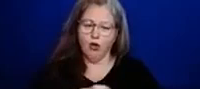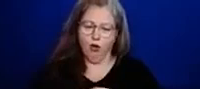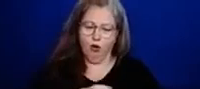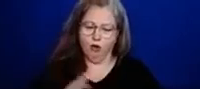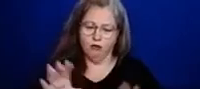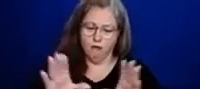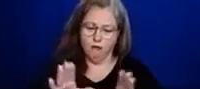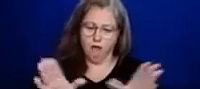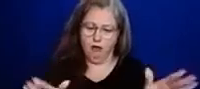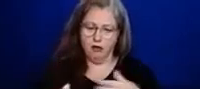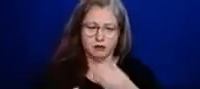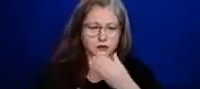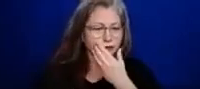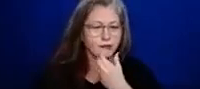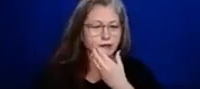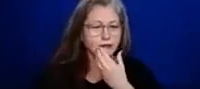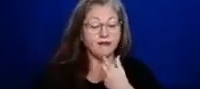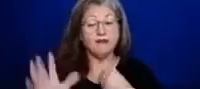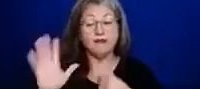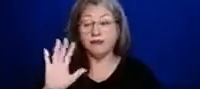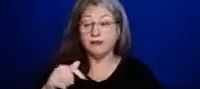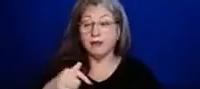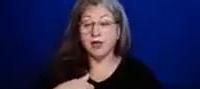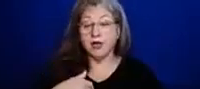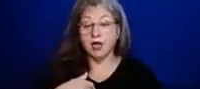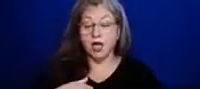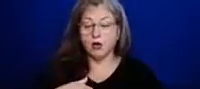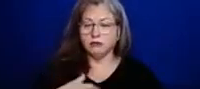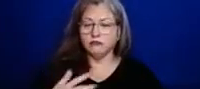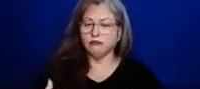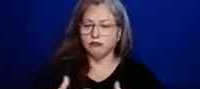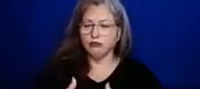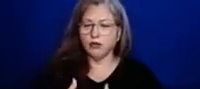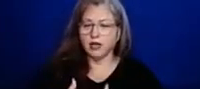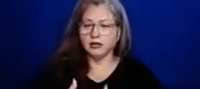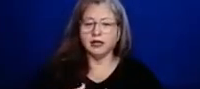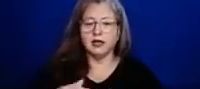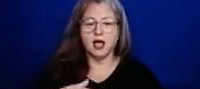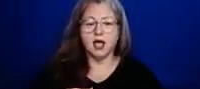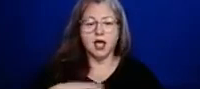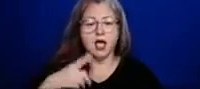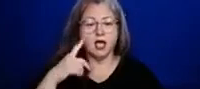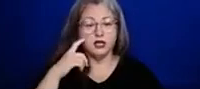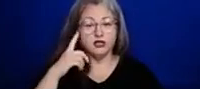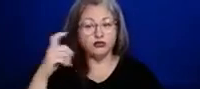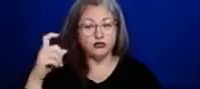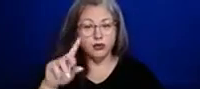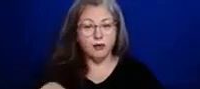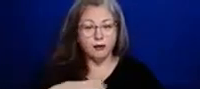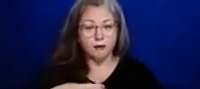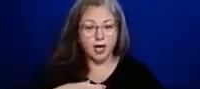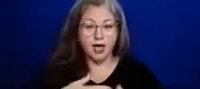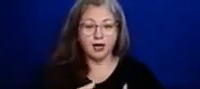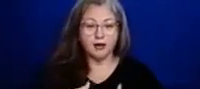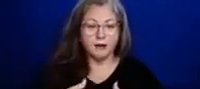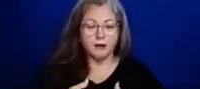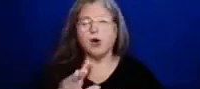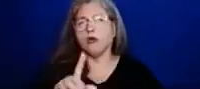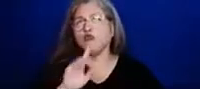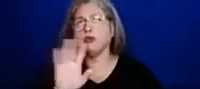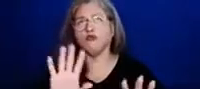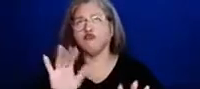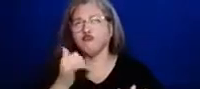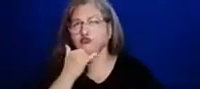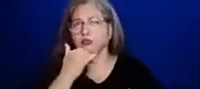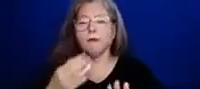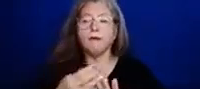blocks. And when I was pregnant, I had a dream of a baby. Before I was